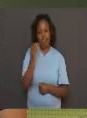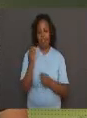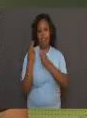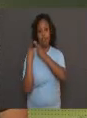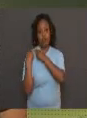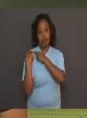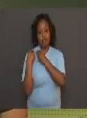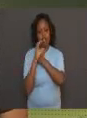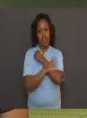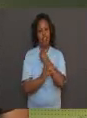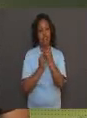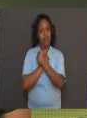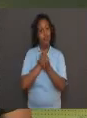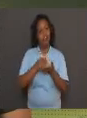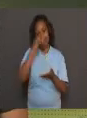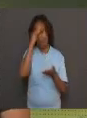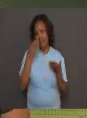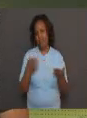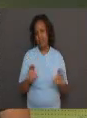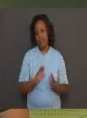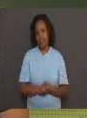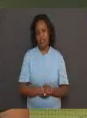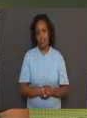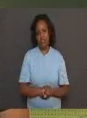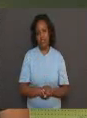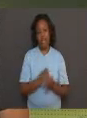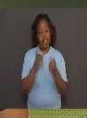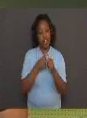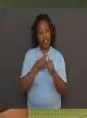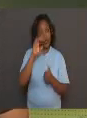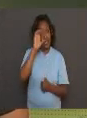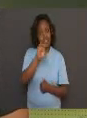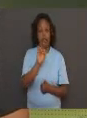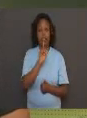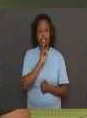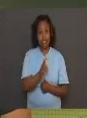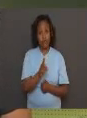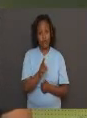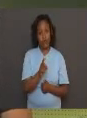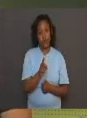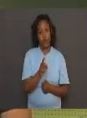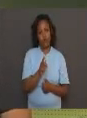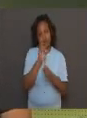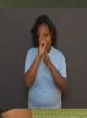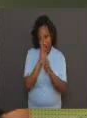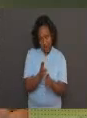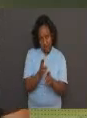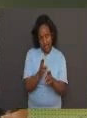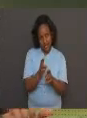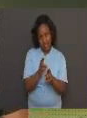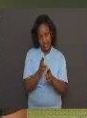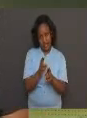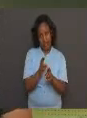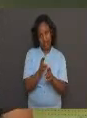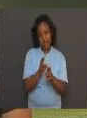responsibilities of patriots. One of these duties is to respect and have pride in